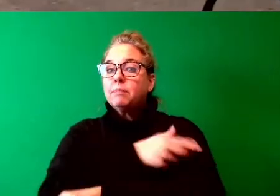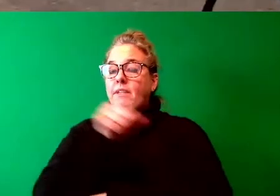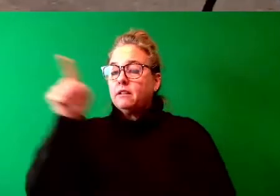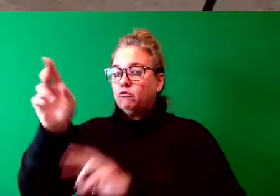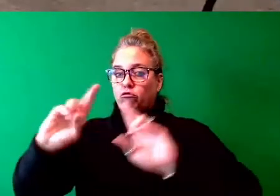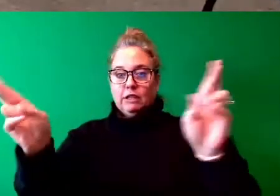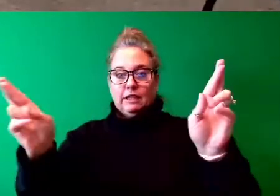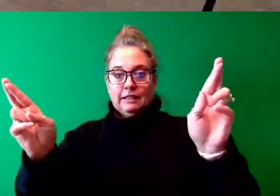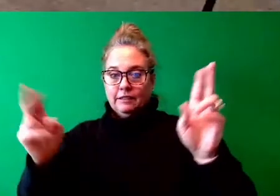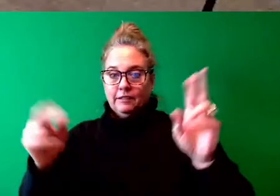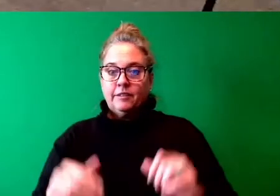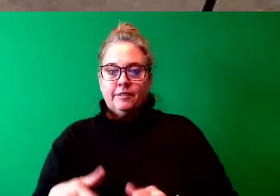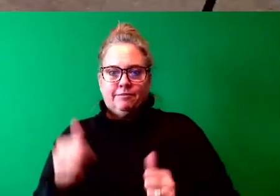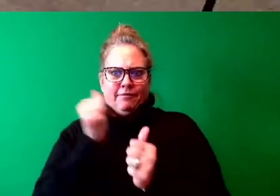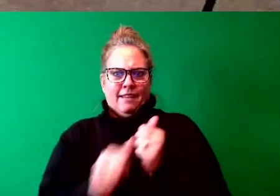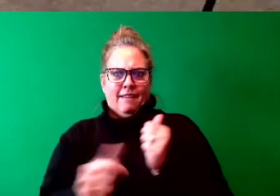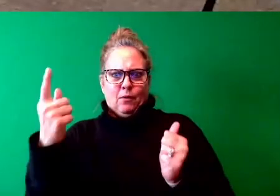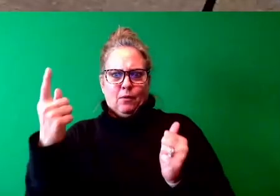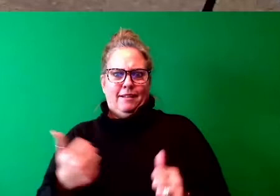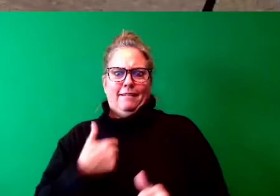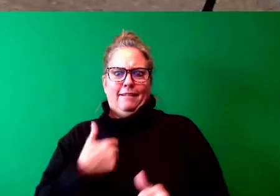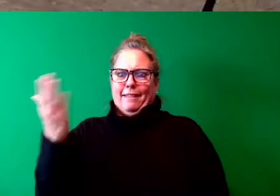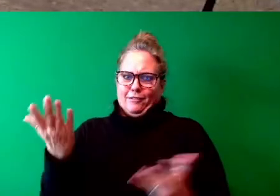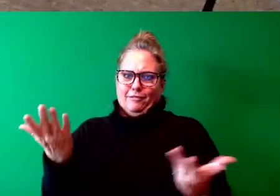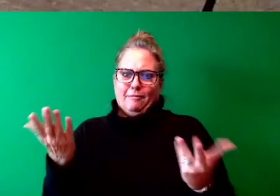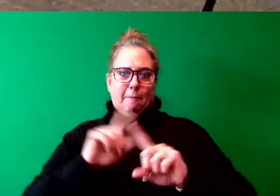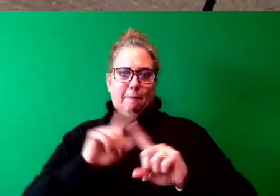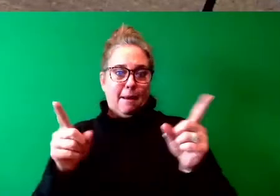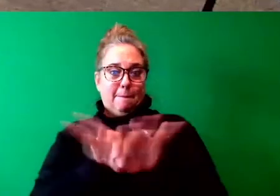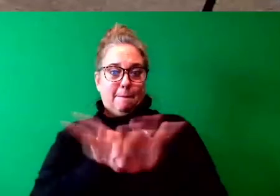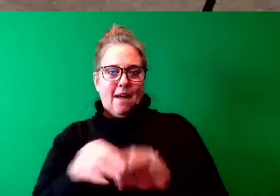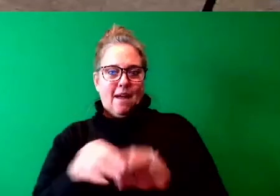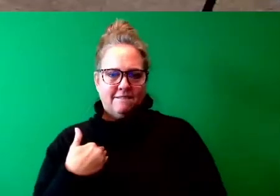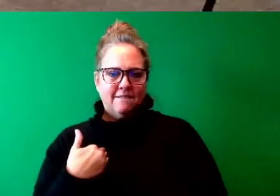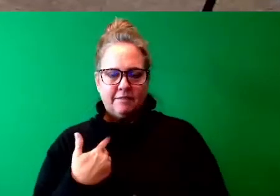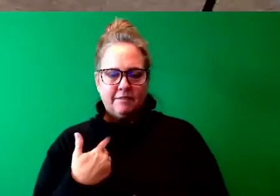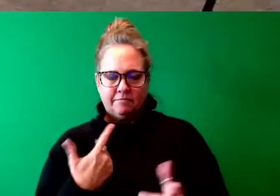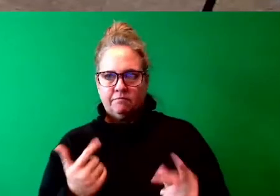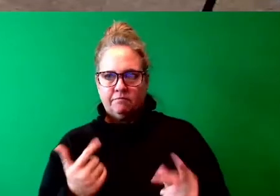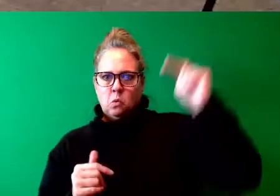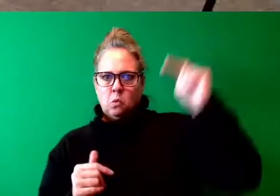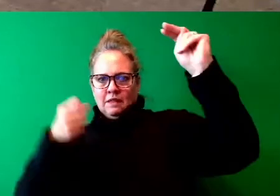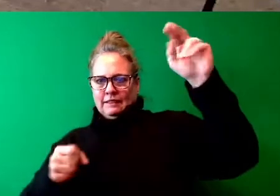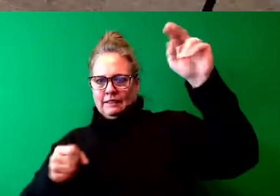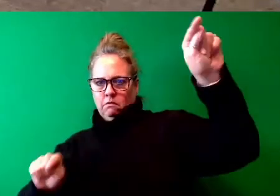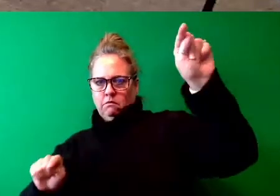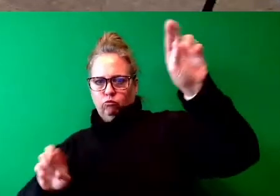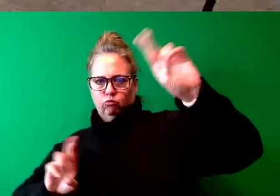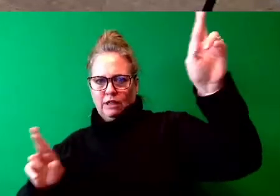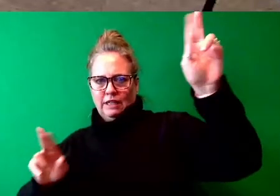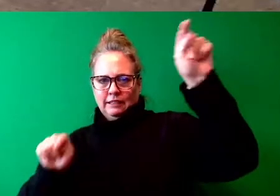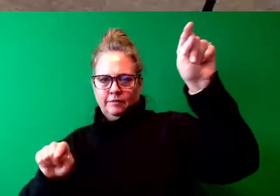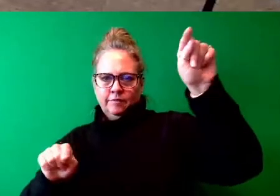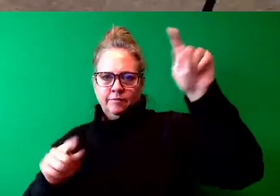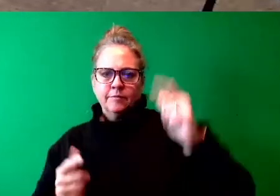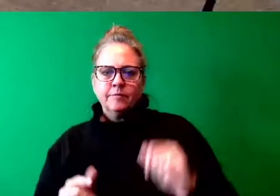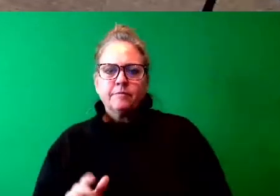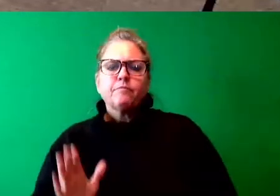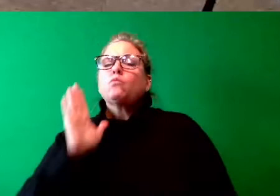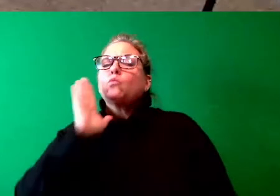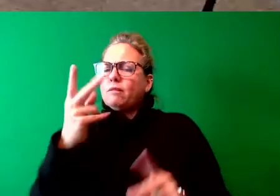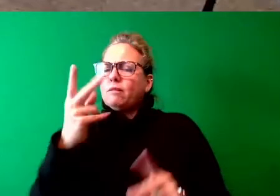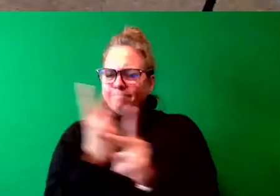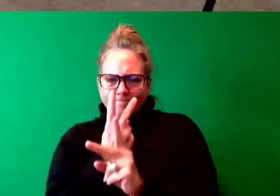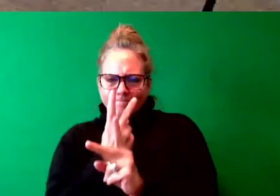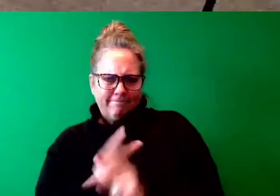we know that not everyone lives up north. It's important to have clinics down south. So those will be evening clinics as well. So all of those